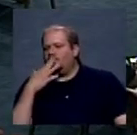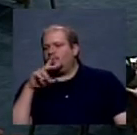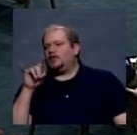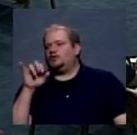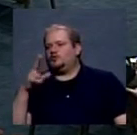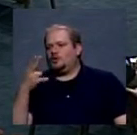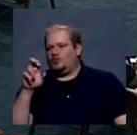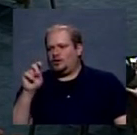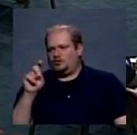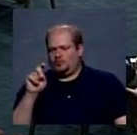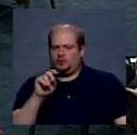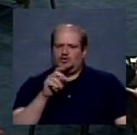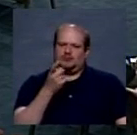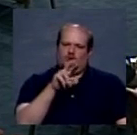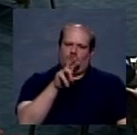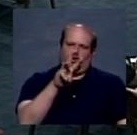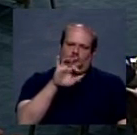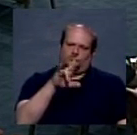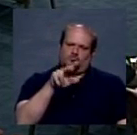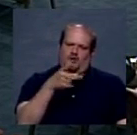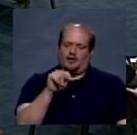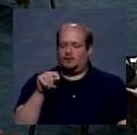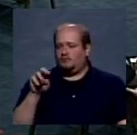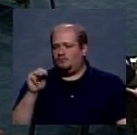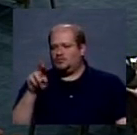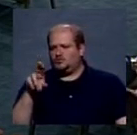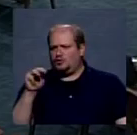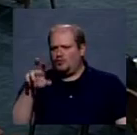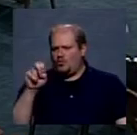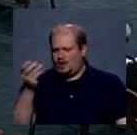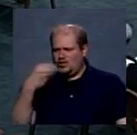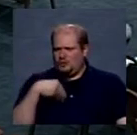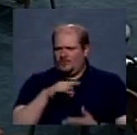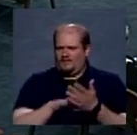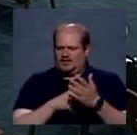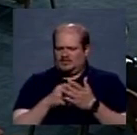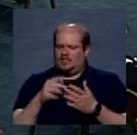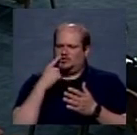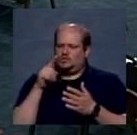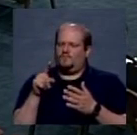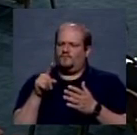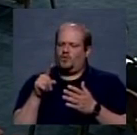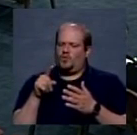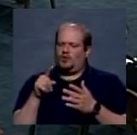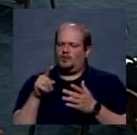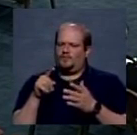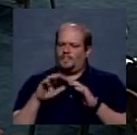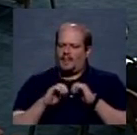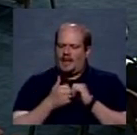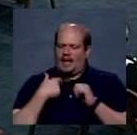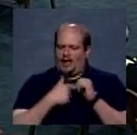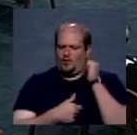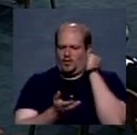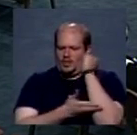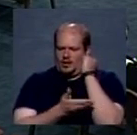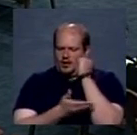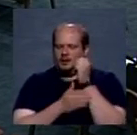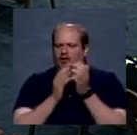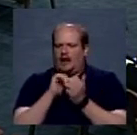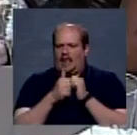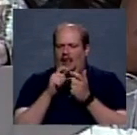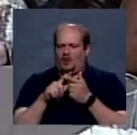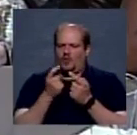Hendricks. Director Wright, you're recognized, please. Mr. Moore, can you provide me with a schedule for how we cut, or some information on how